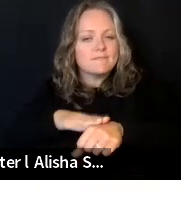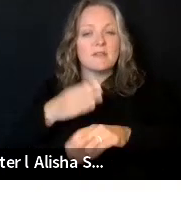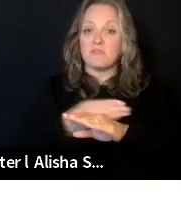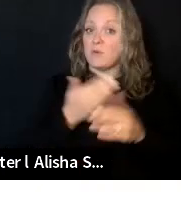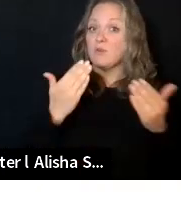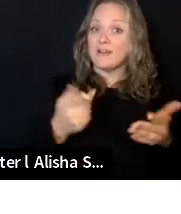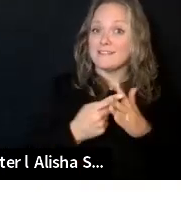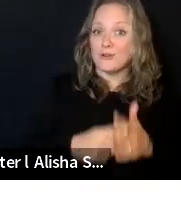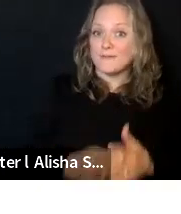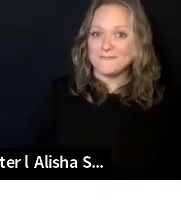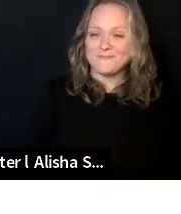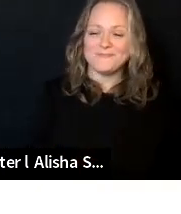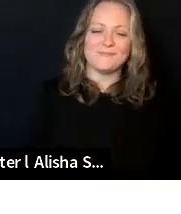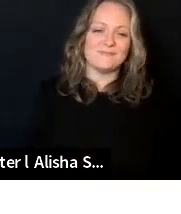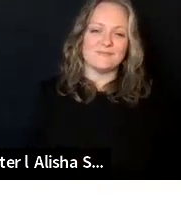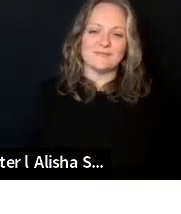started.